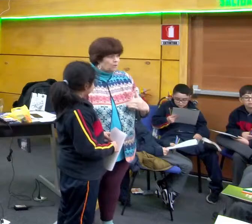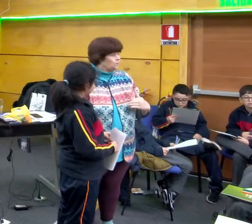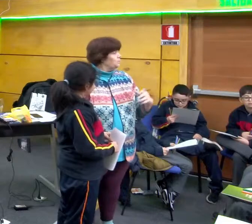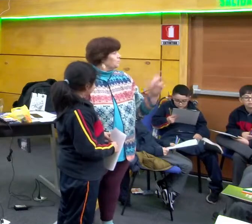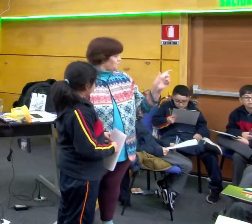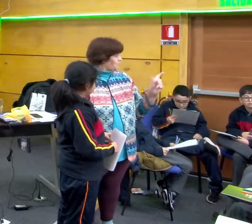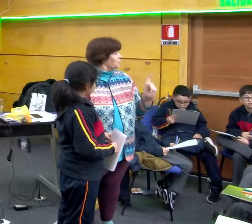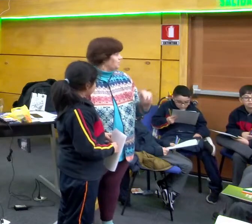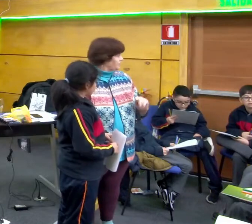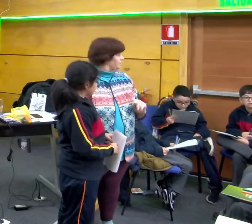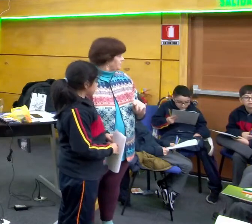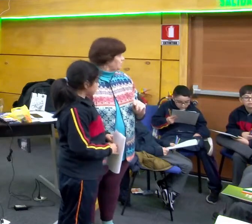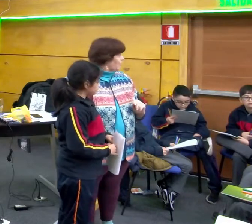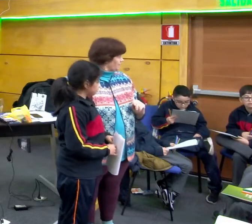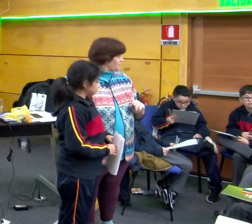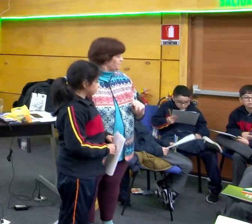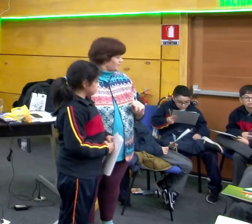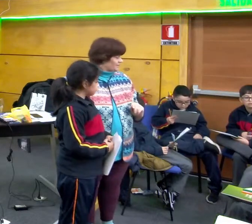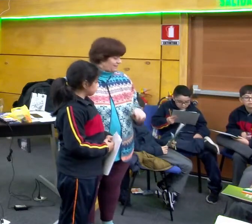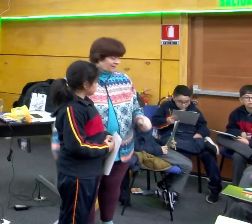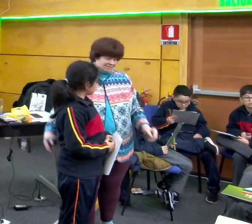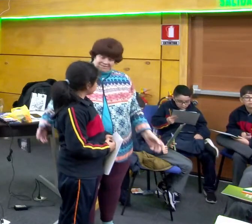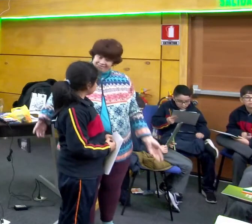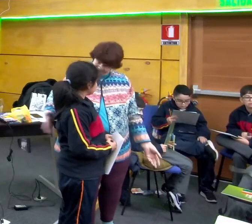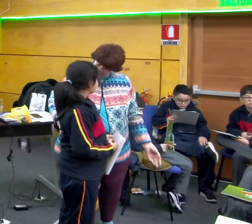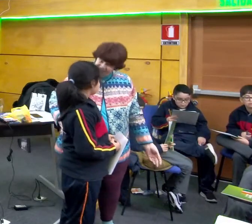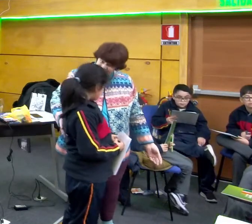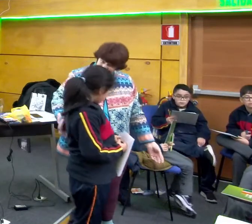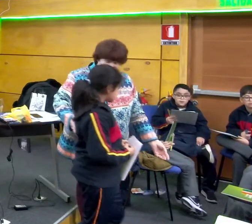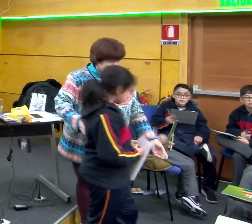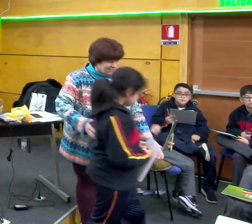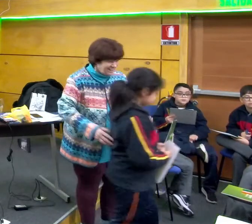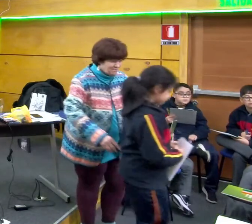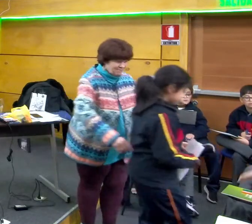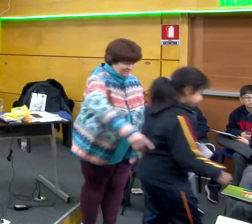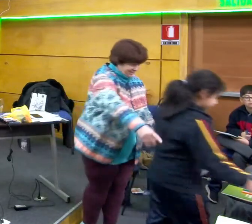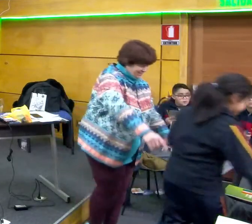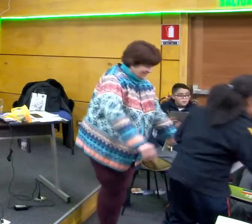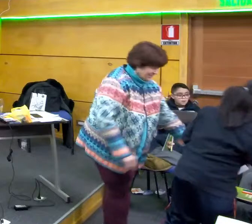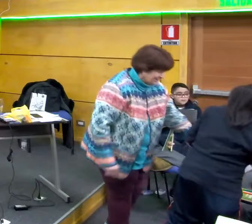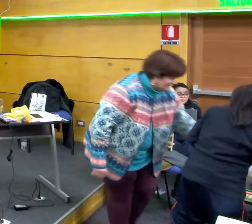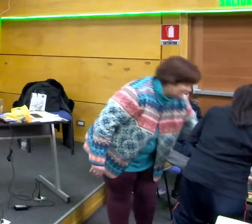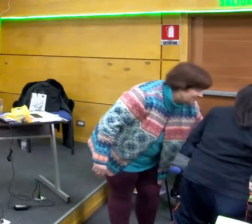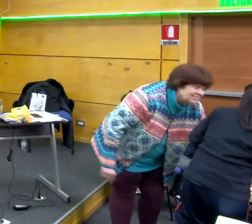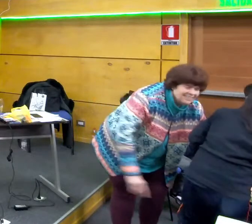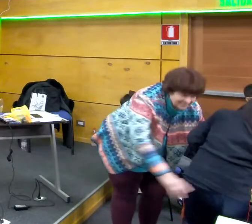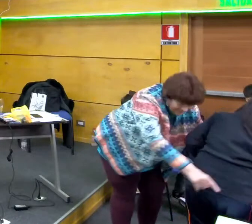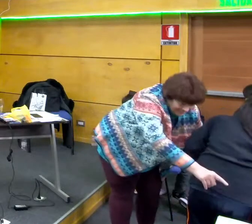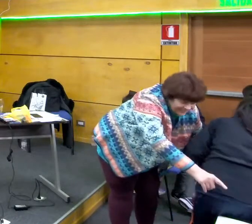then you know you're remembering to practice. Yeah. Good job, good job.